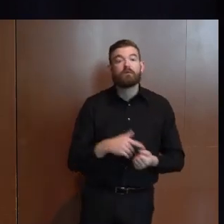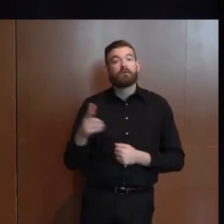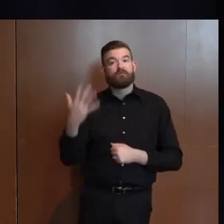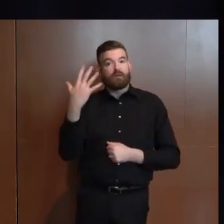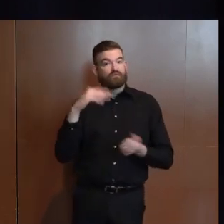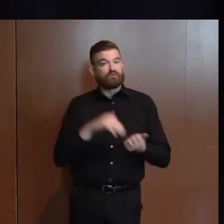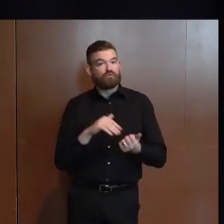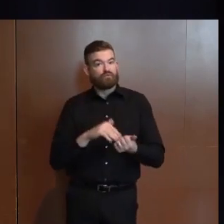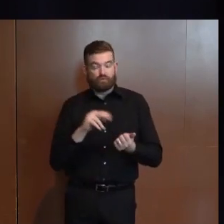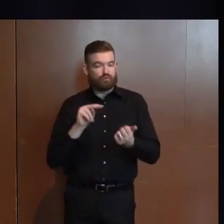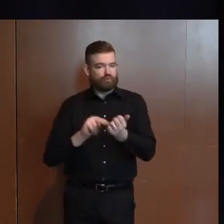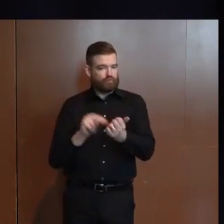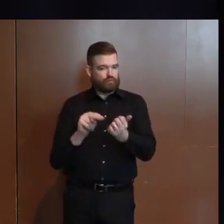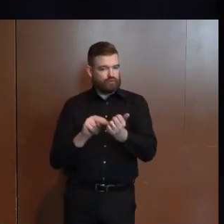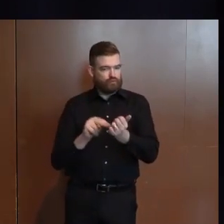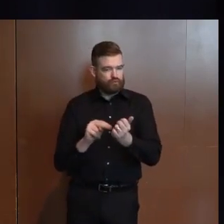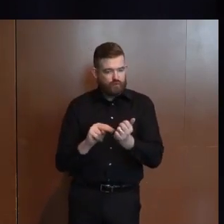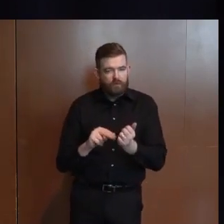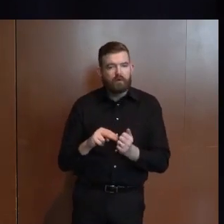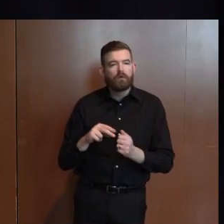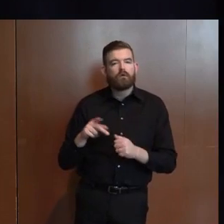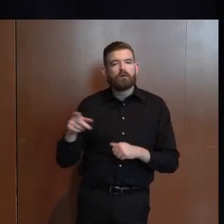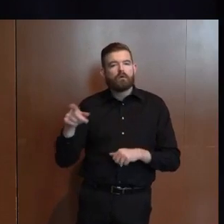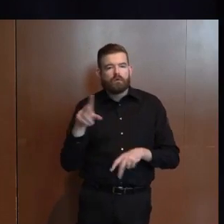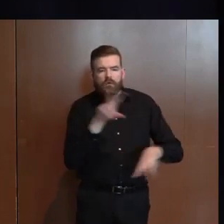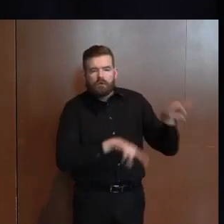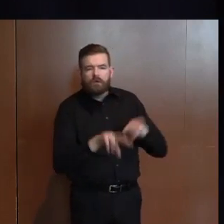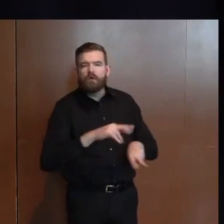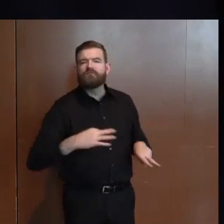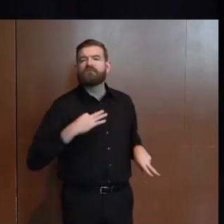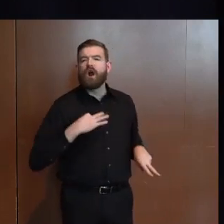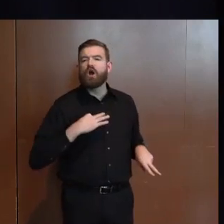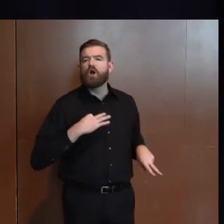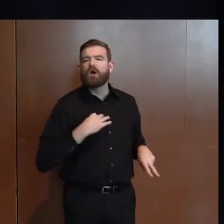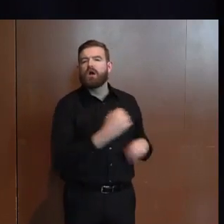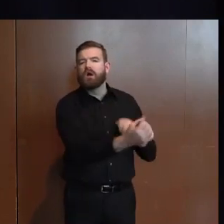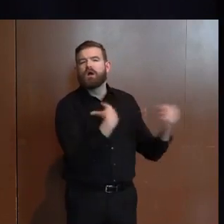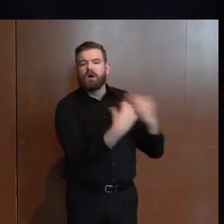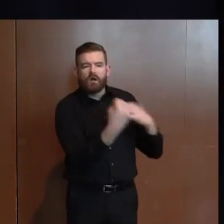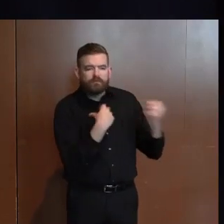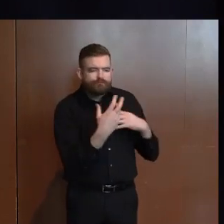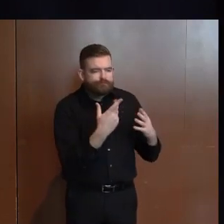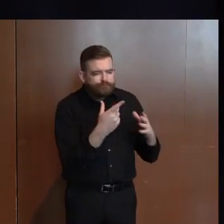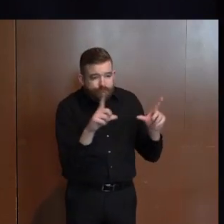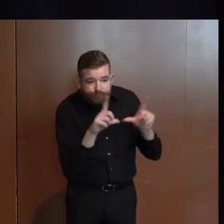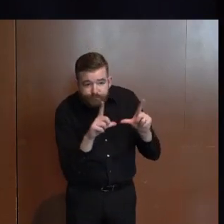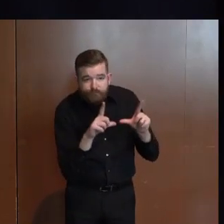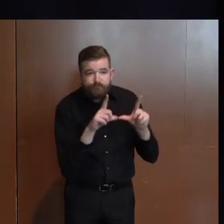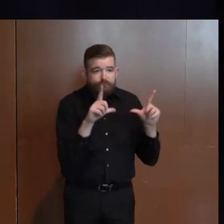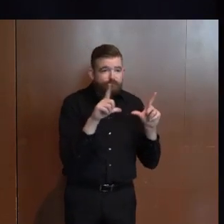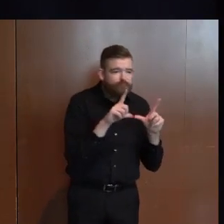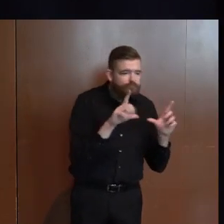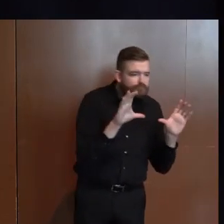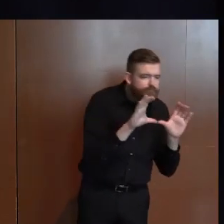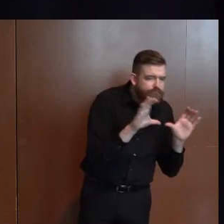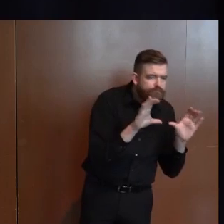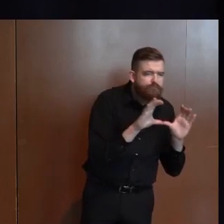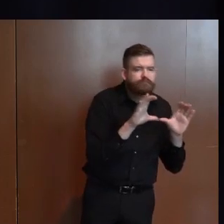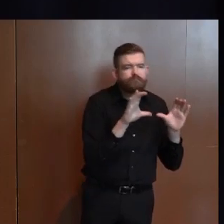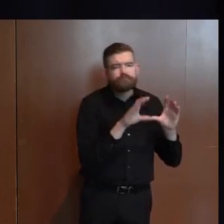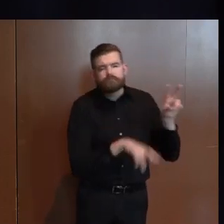team sorting through the names, identifying their credentials, working with DCA for a